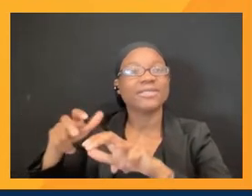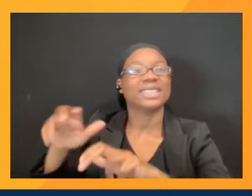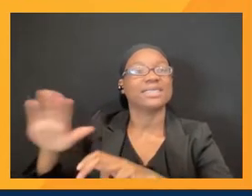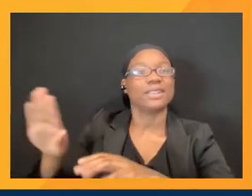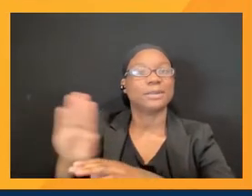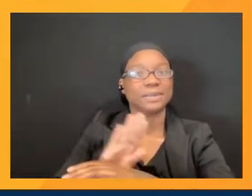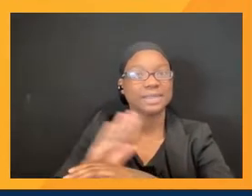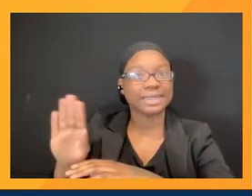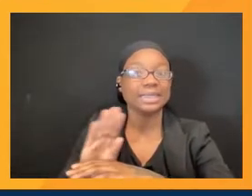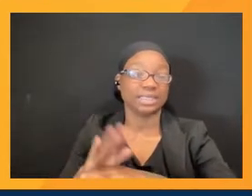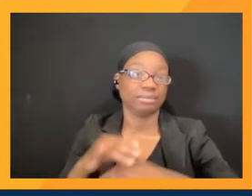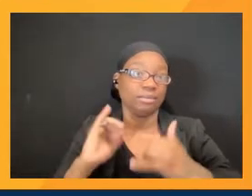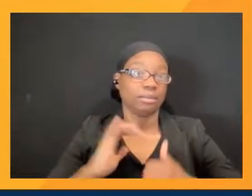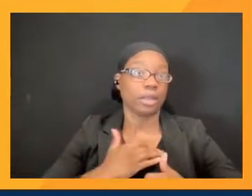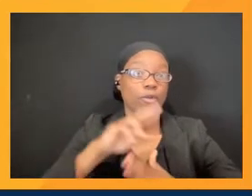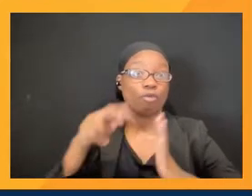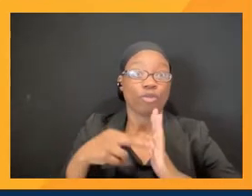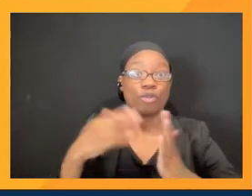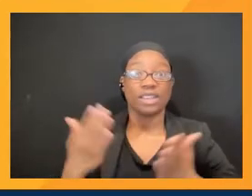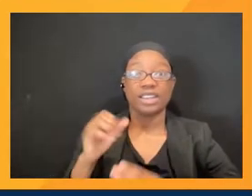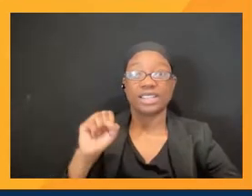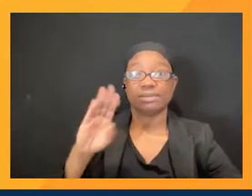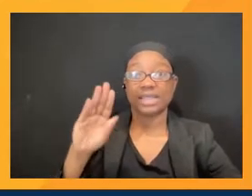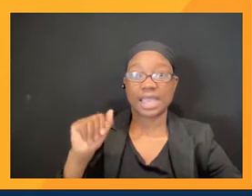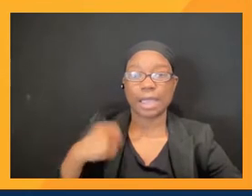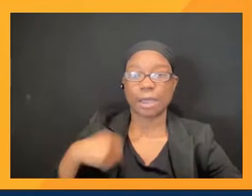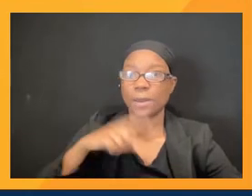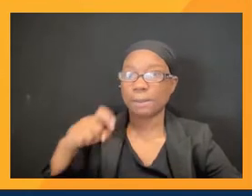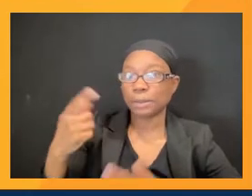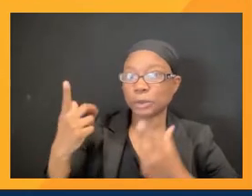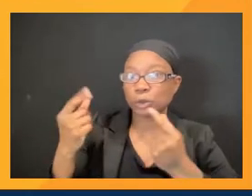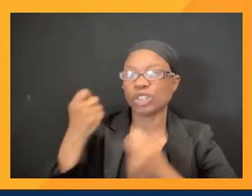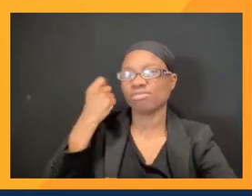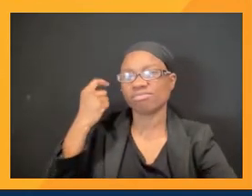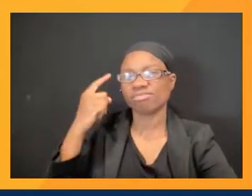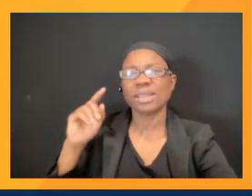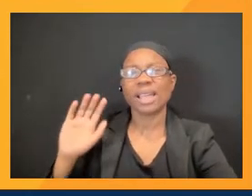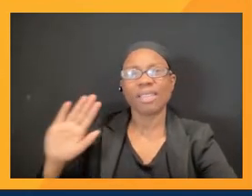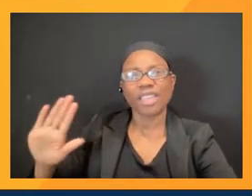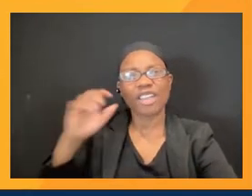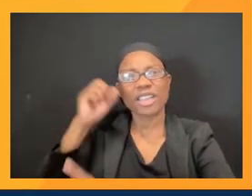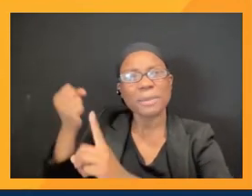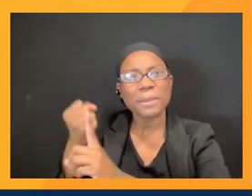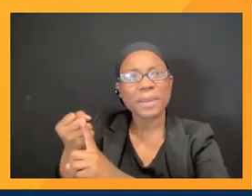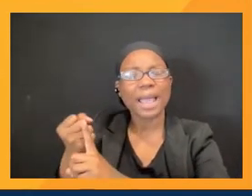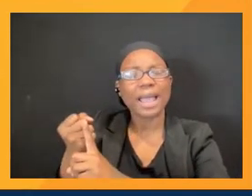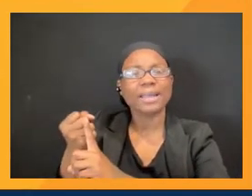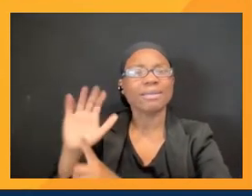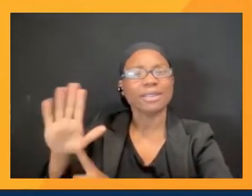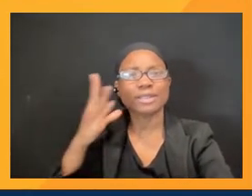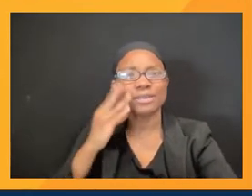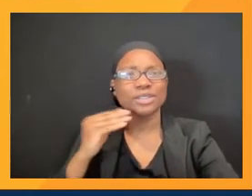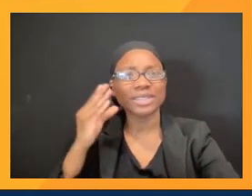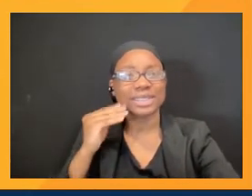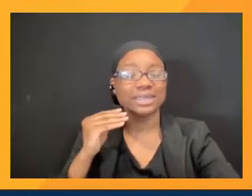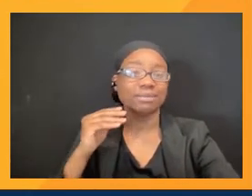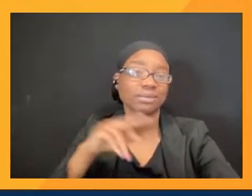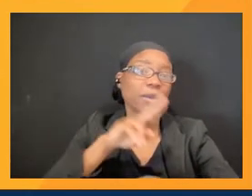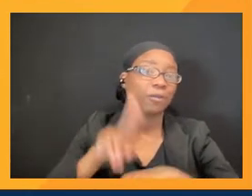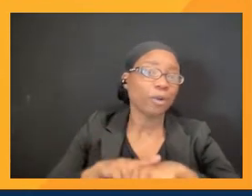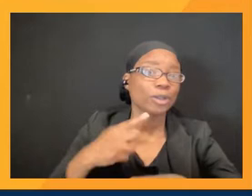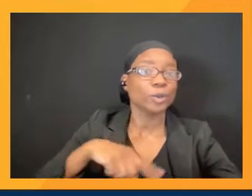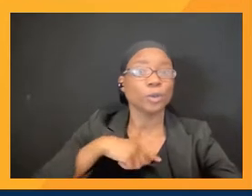and adapt. They've been able to institute processes in their operations to keep their workers safe and to keep